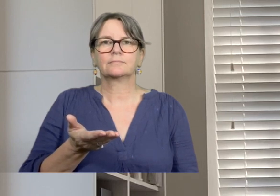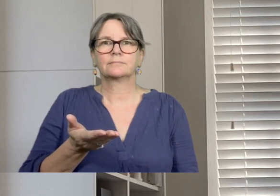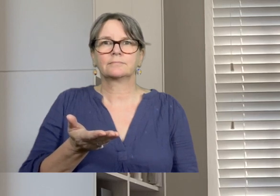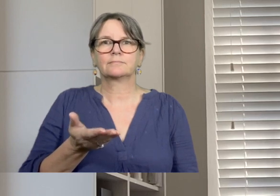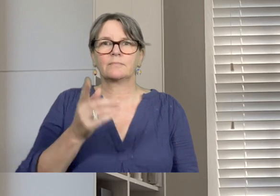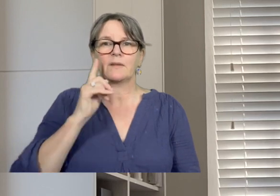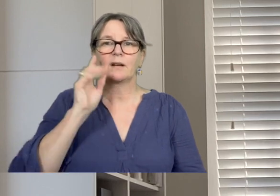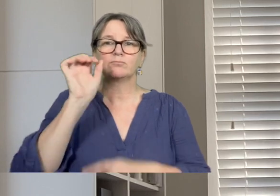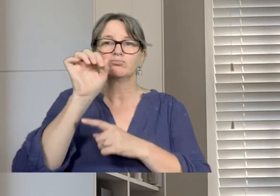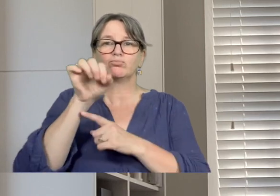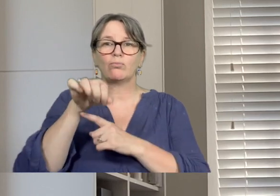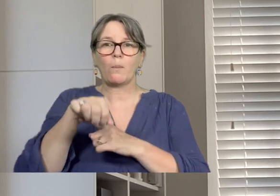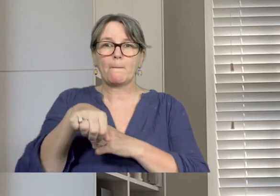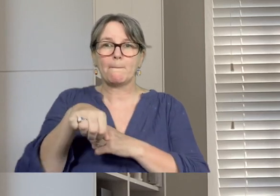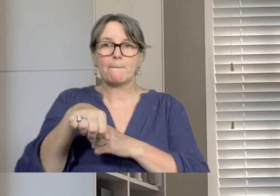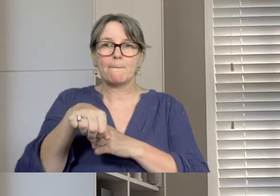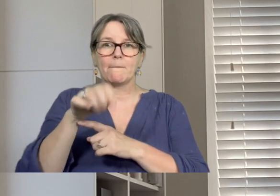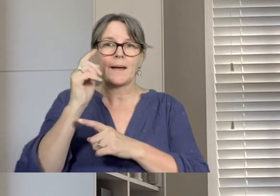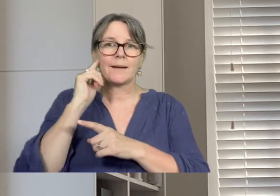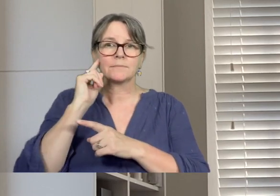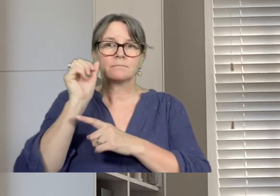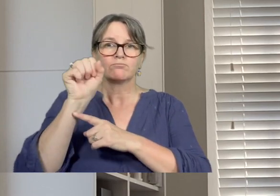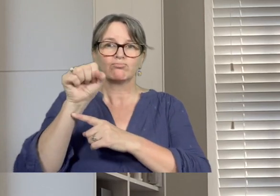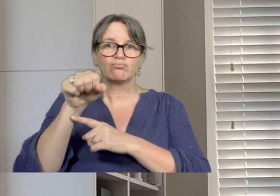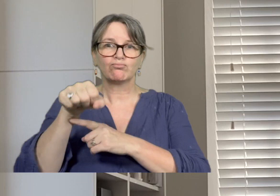you want to, you can drop the head.